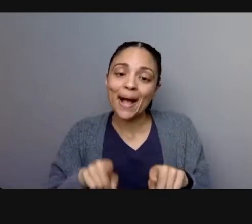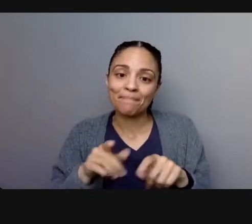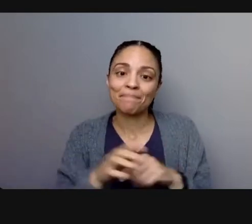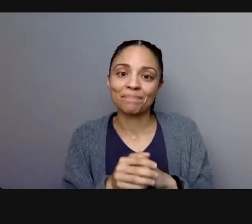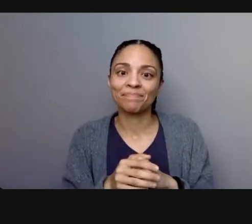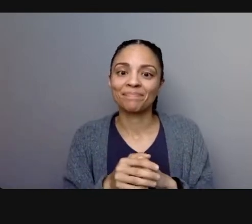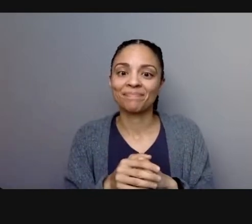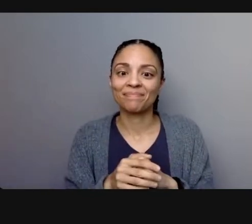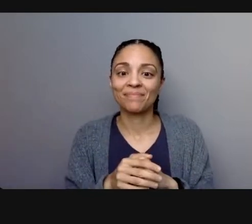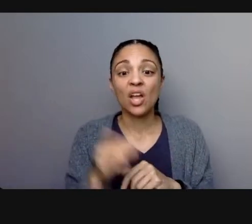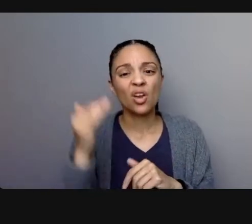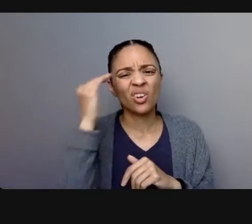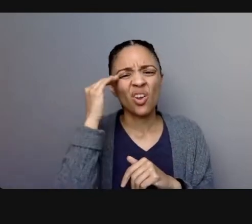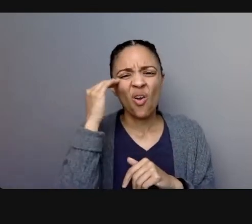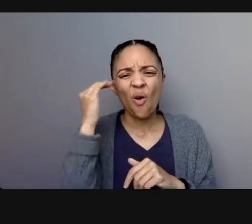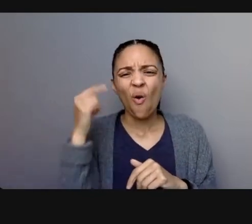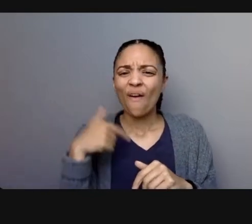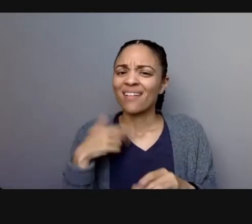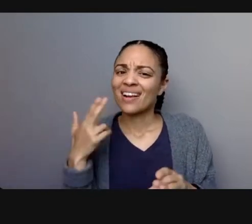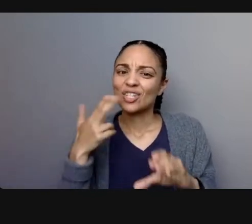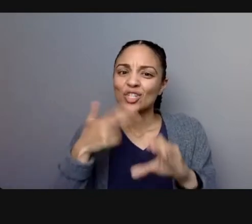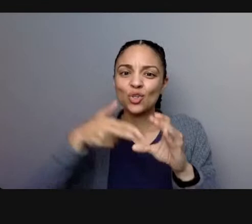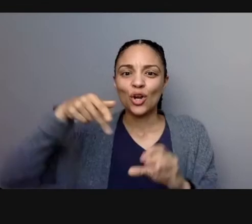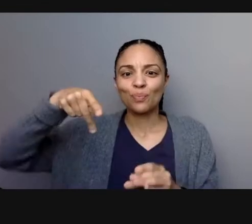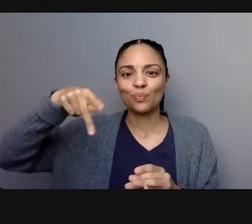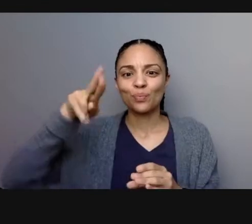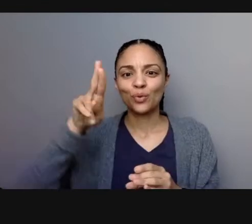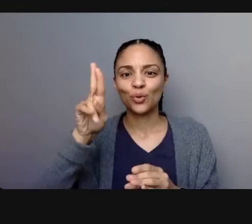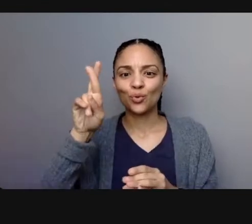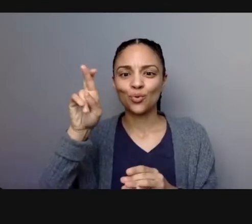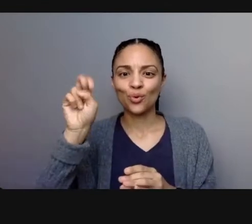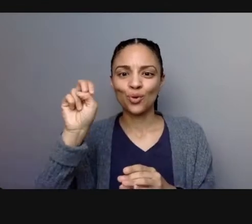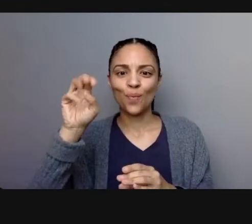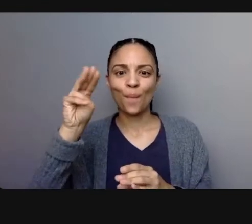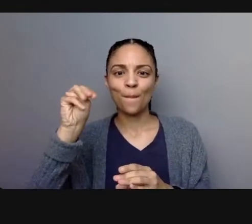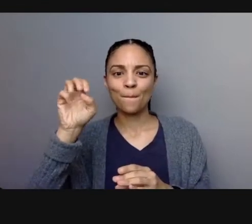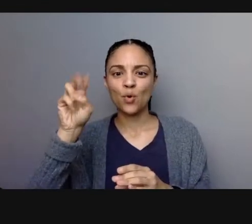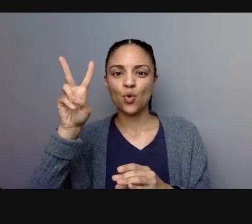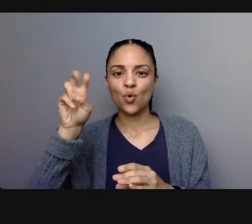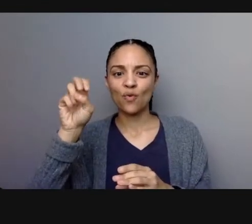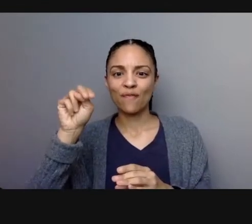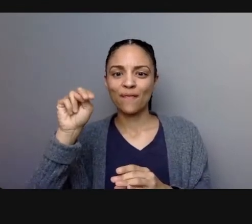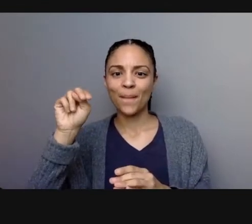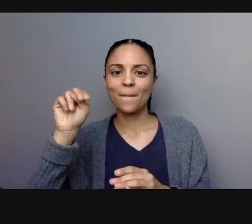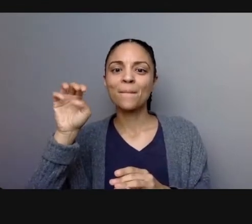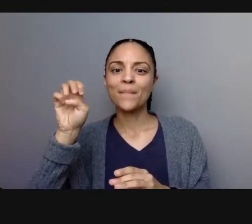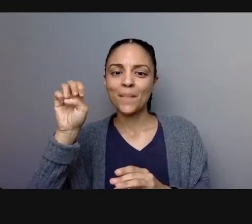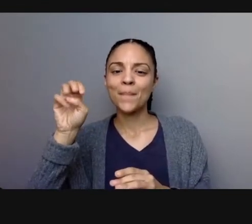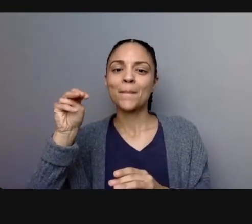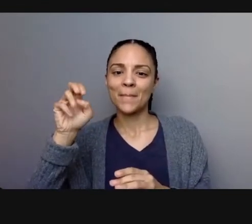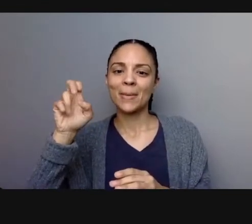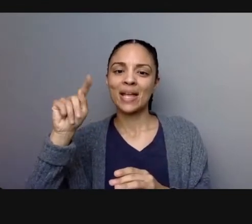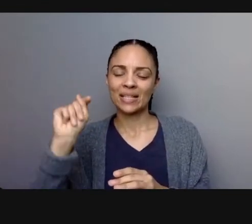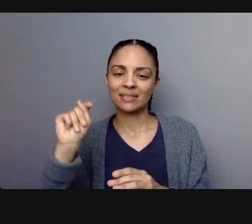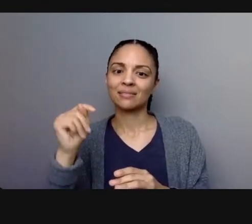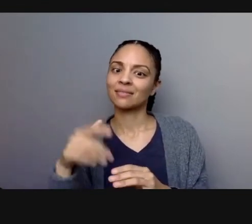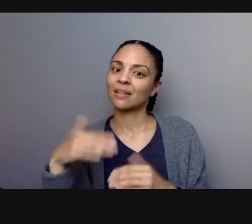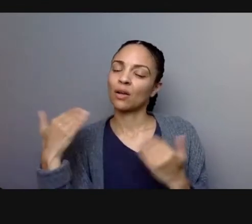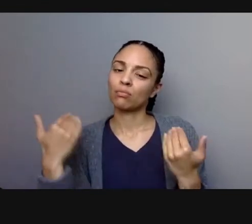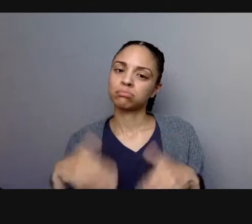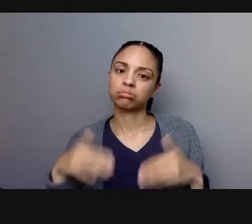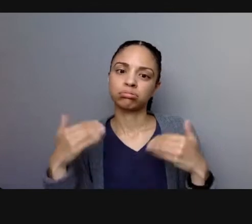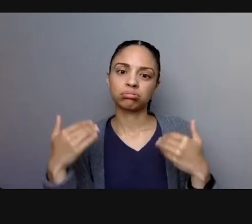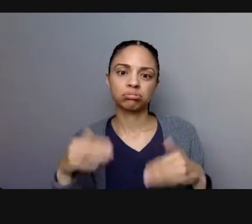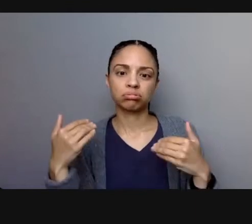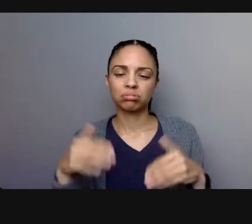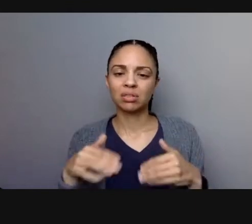never leaving. You know, even at one point, I think I was 25, and Rennie, we were